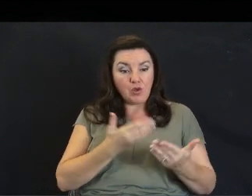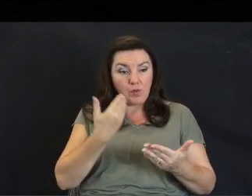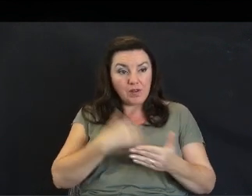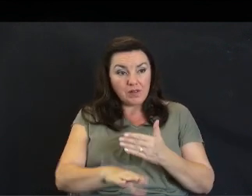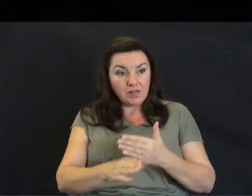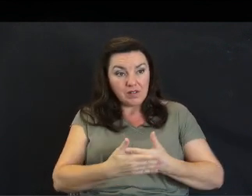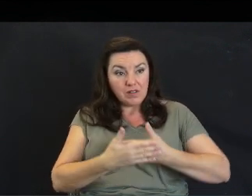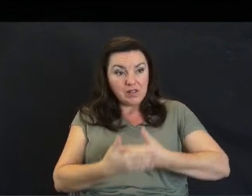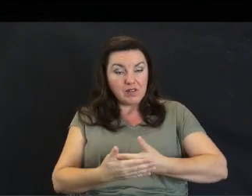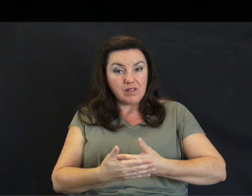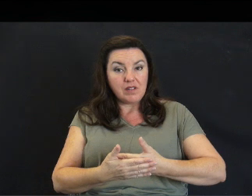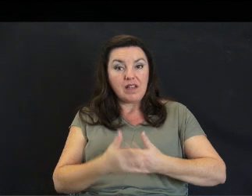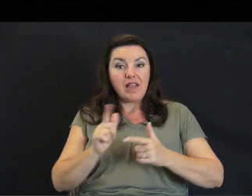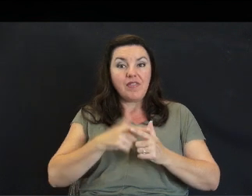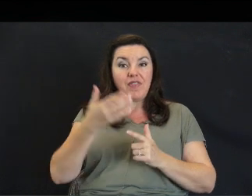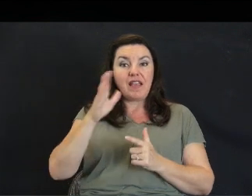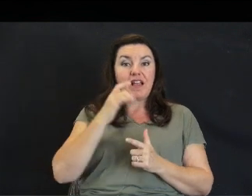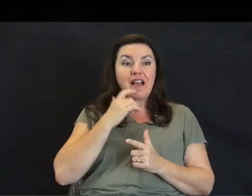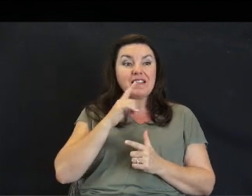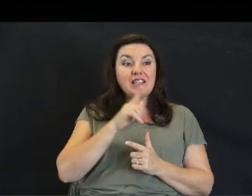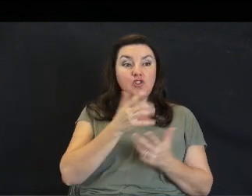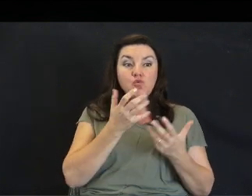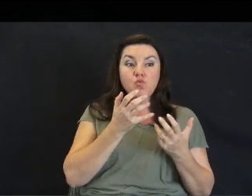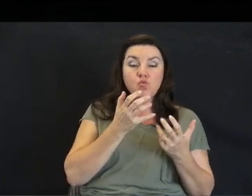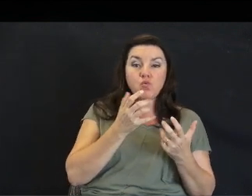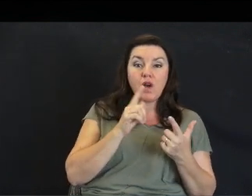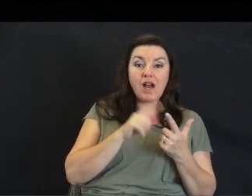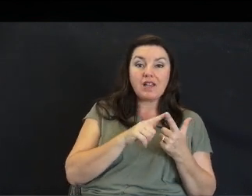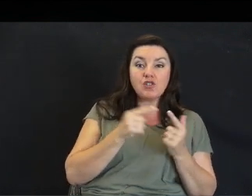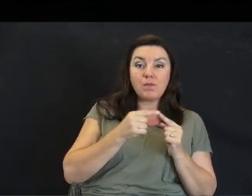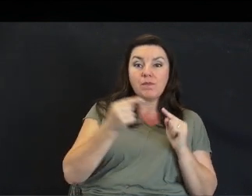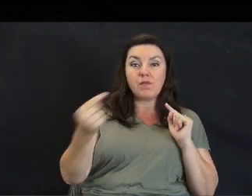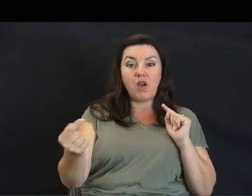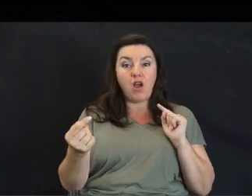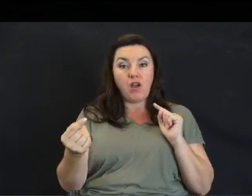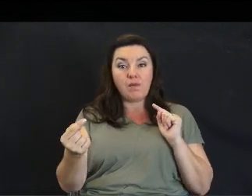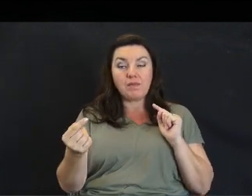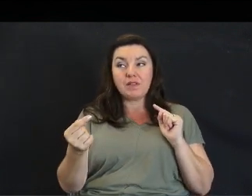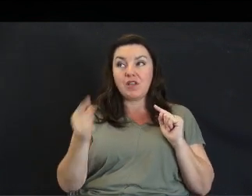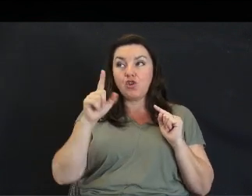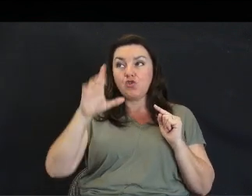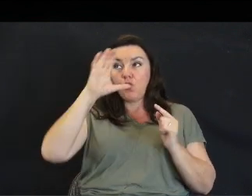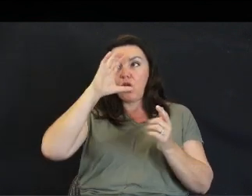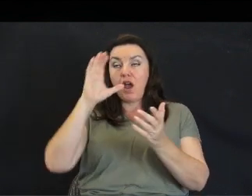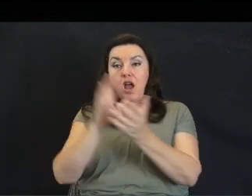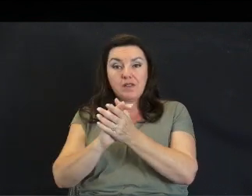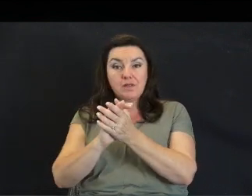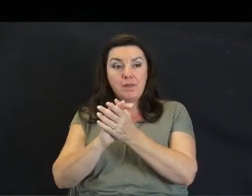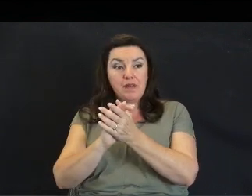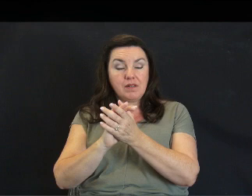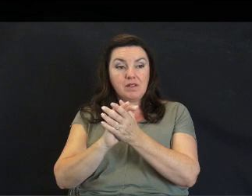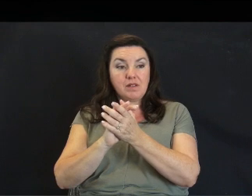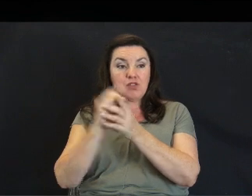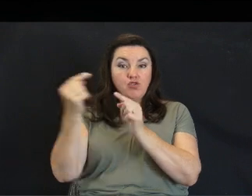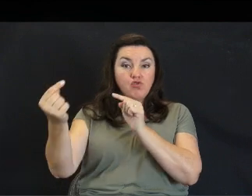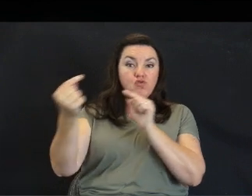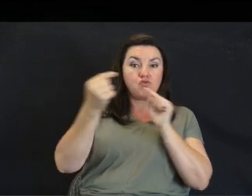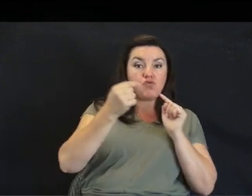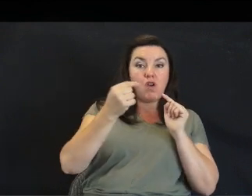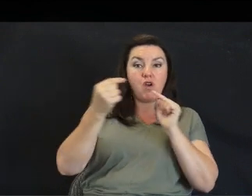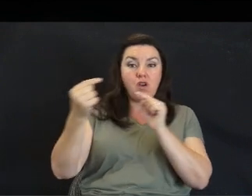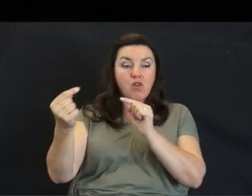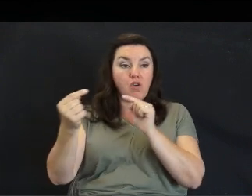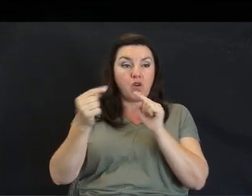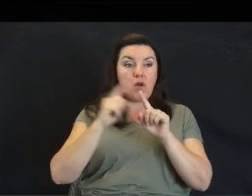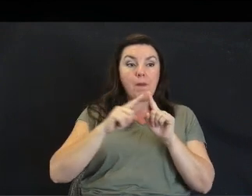Then he says this God says this Your desire shall be contrary To your husband But he shall